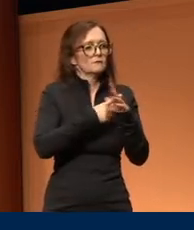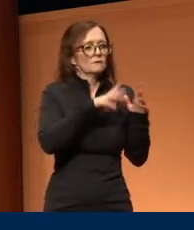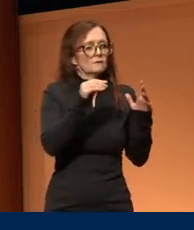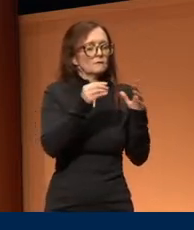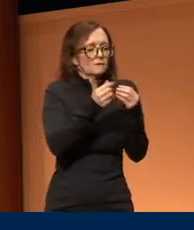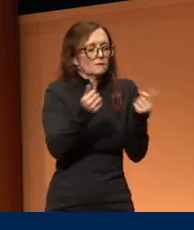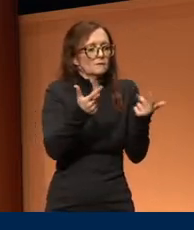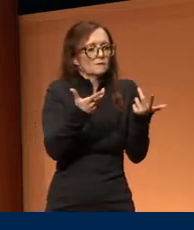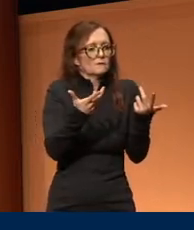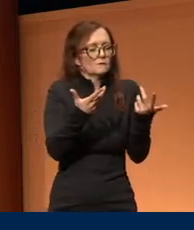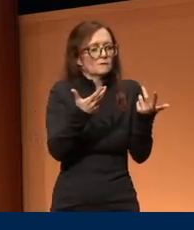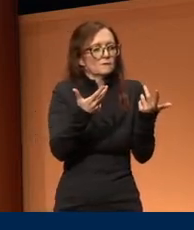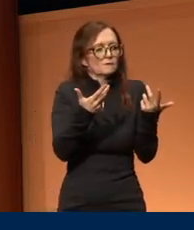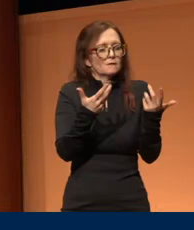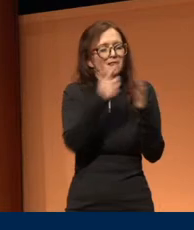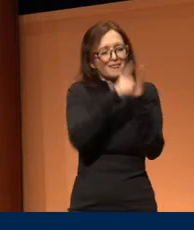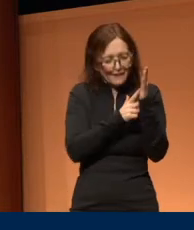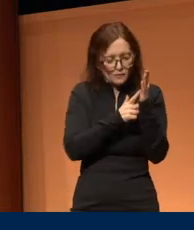apart because of various